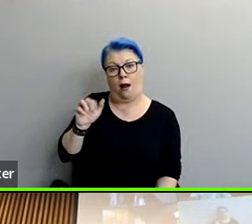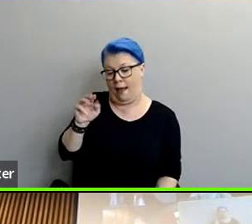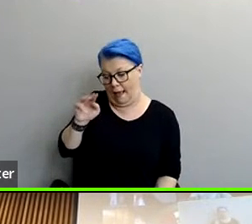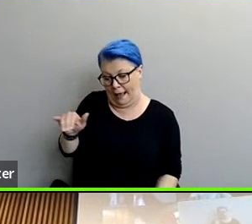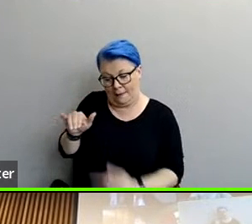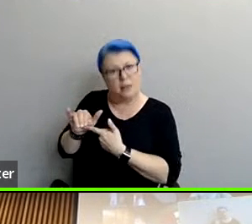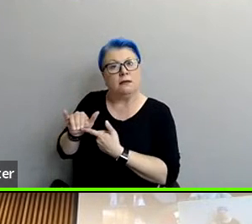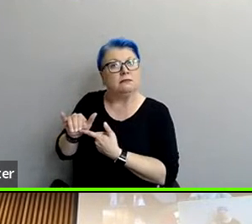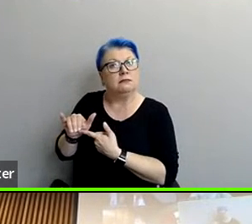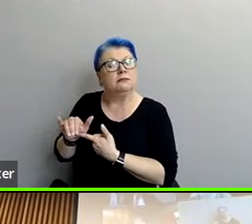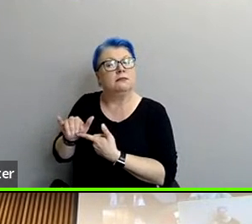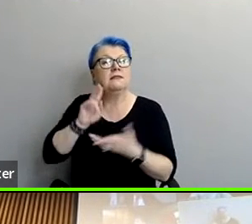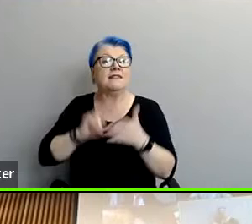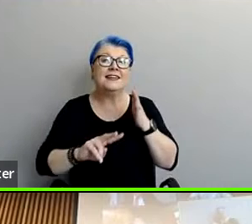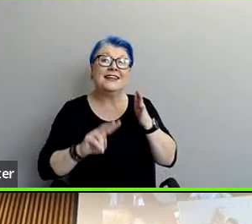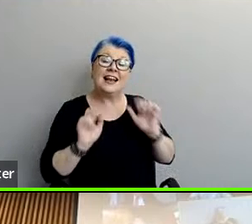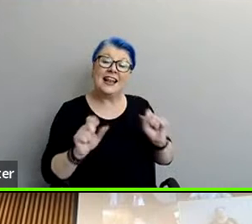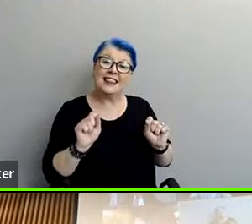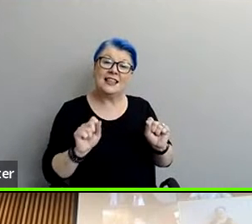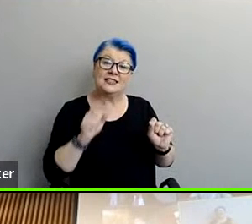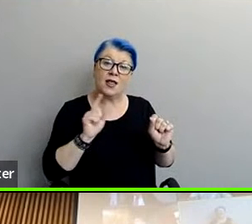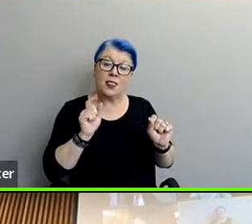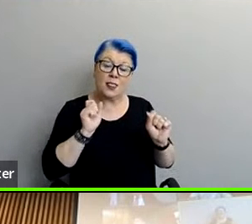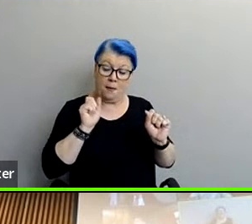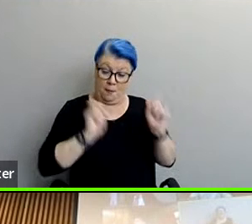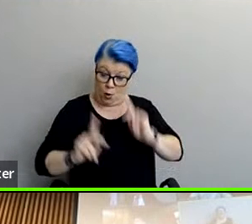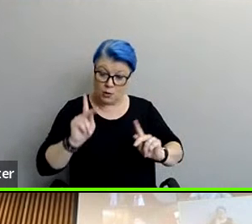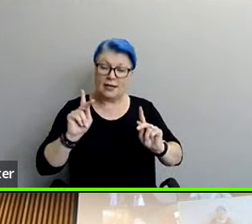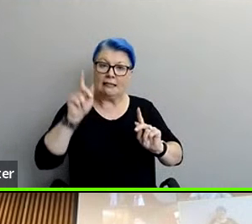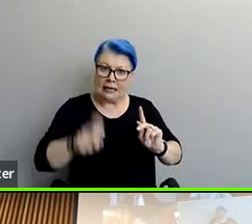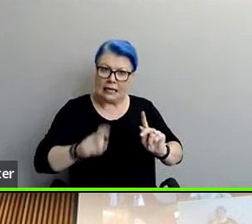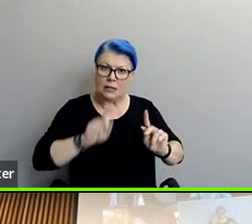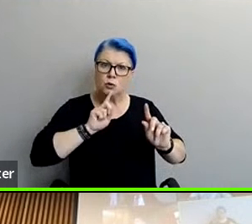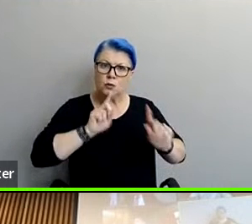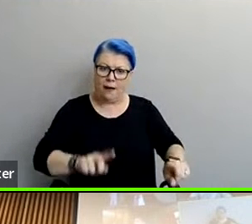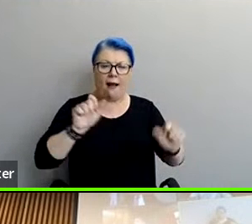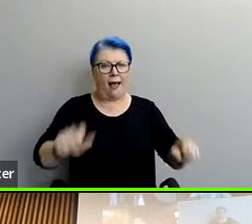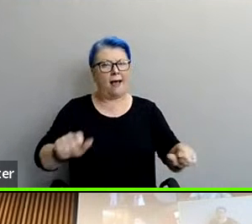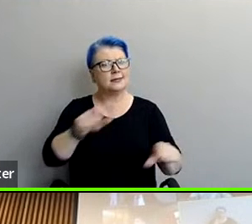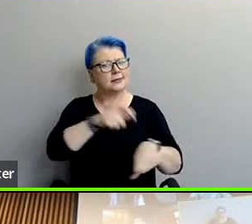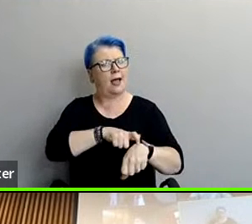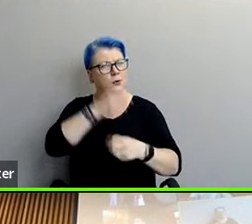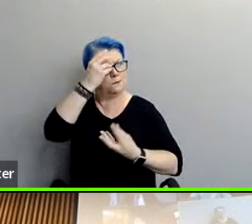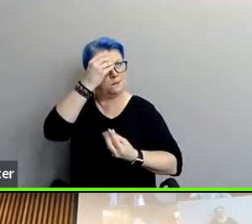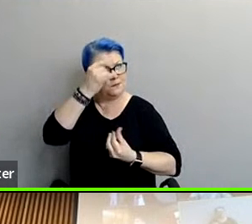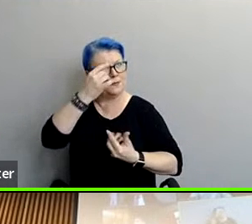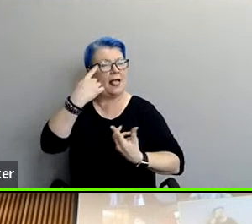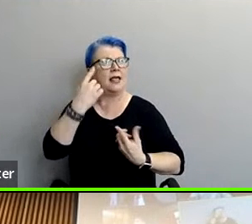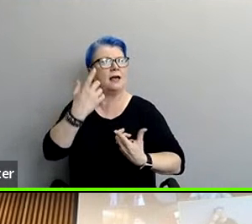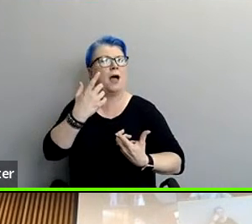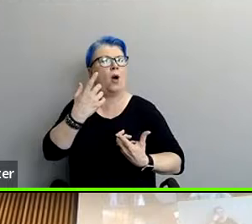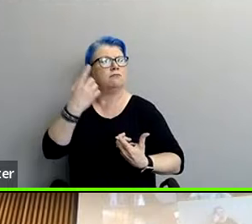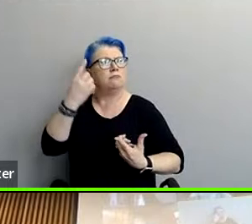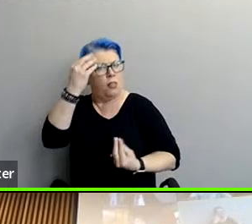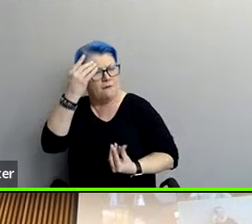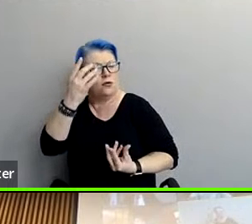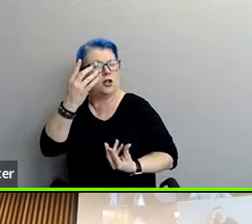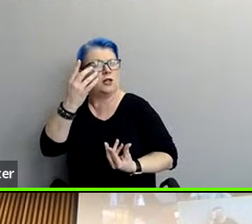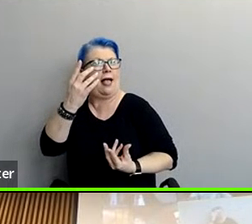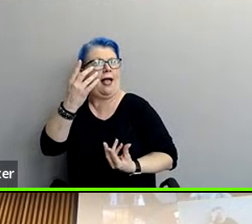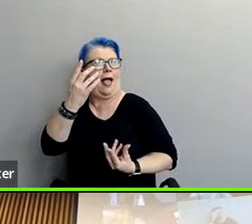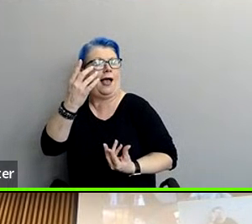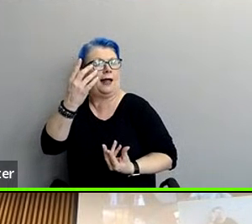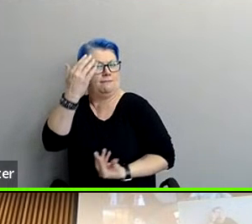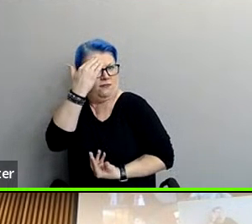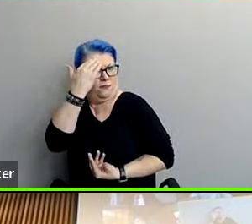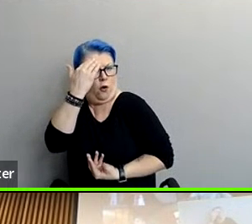this way, individuals will need to respond to the question will have time to consider and prepare a thoughtful and informed response. A